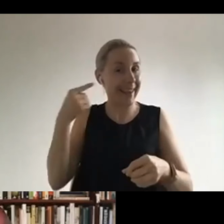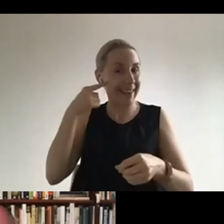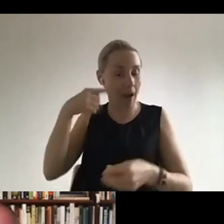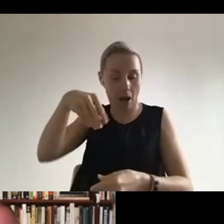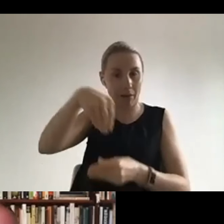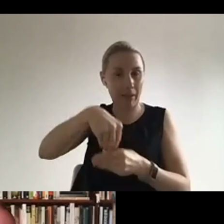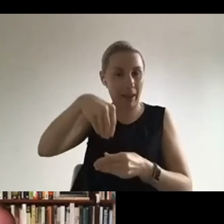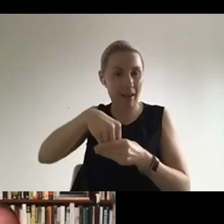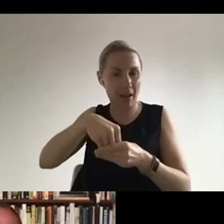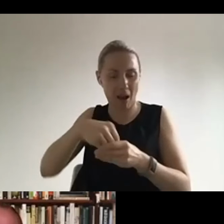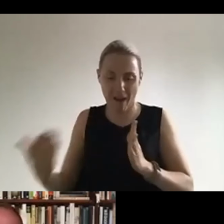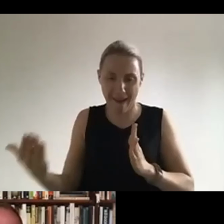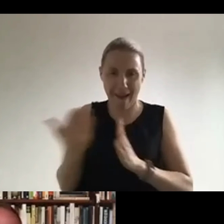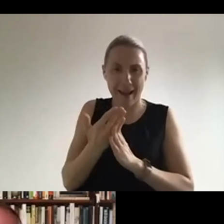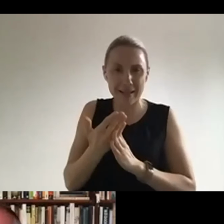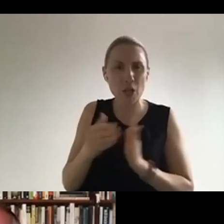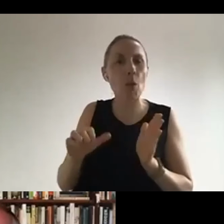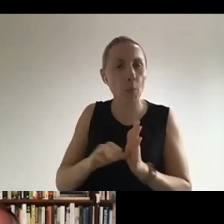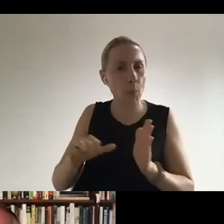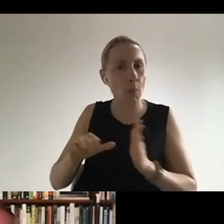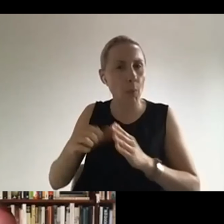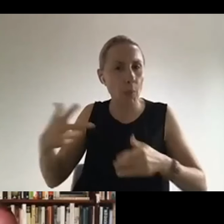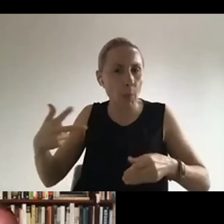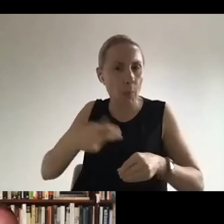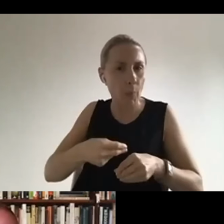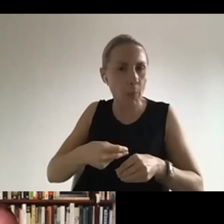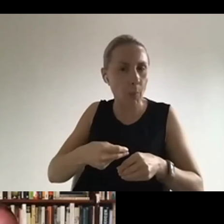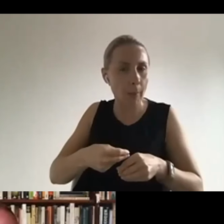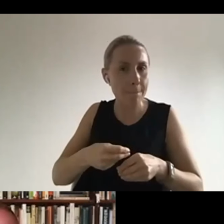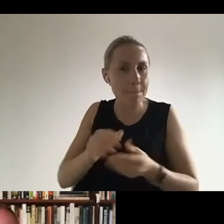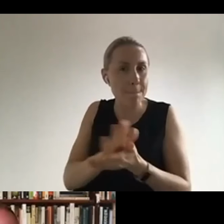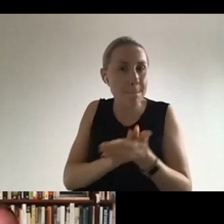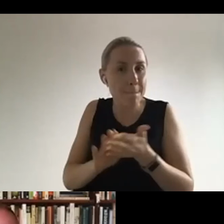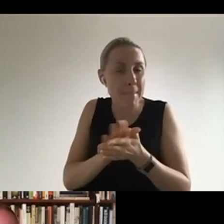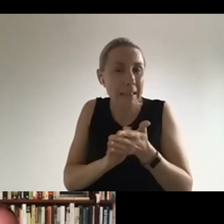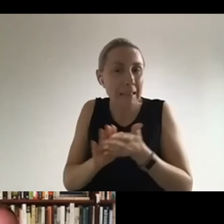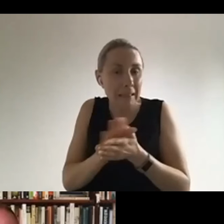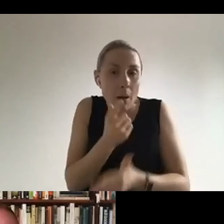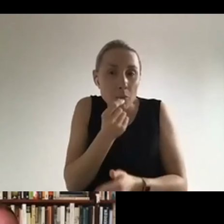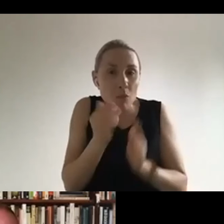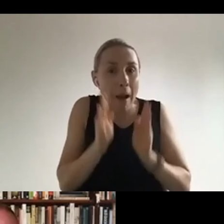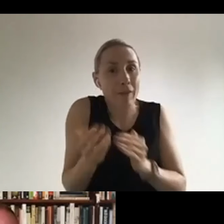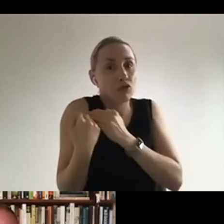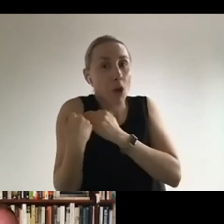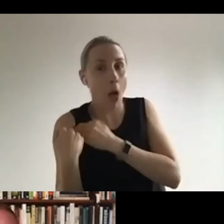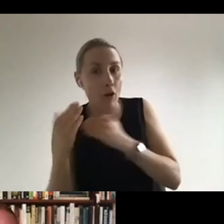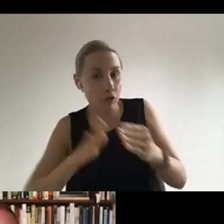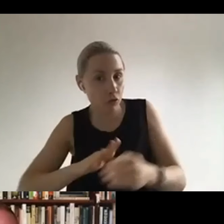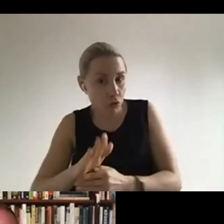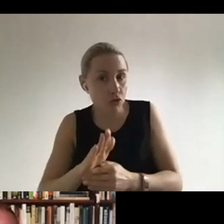we will, to some extent, probably have to rely on intratympanic injections for quite a while.